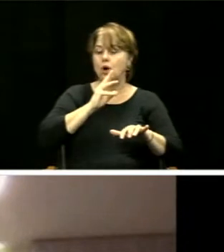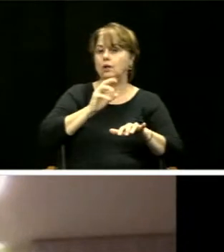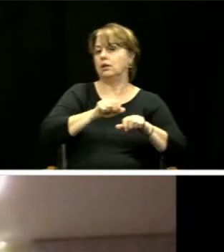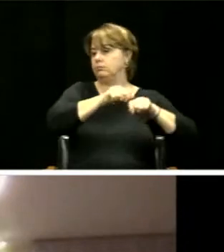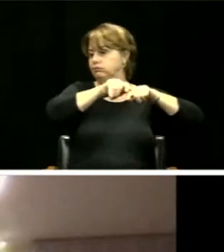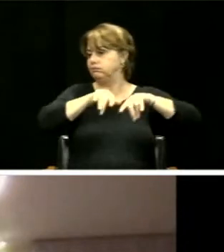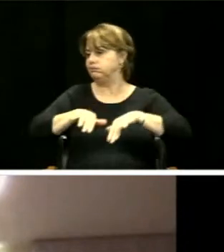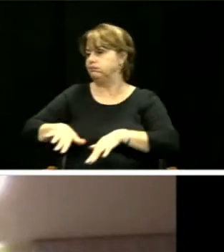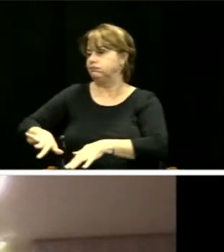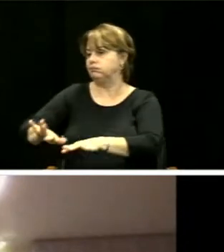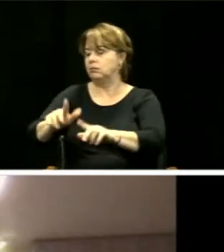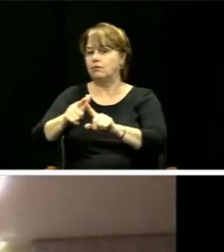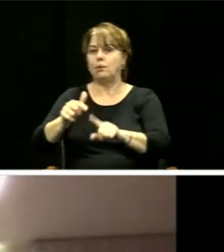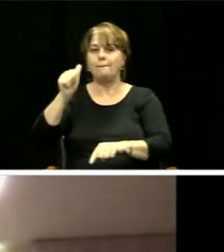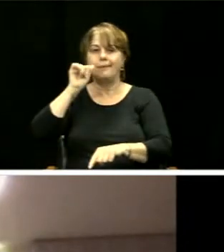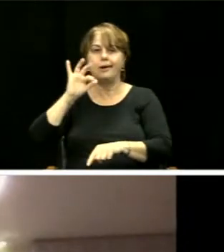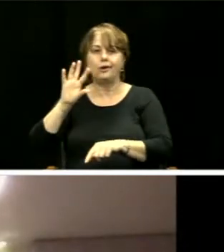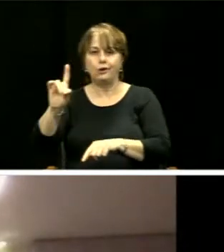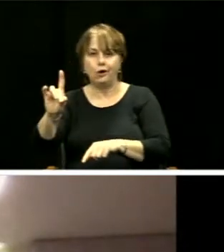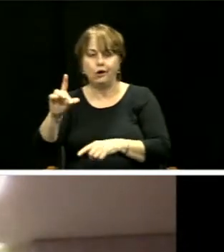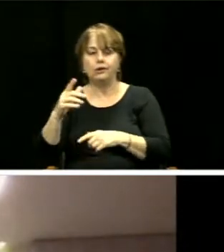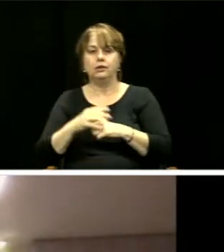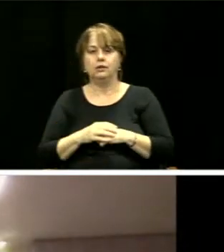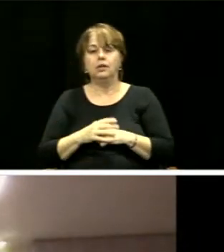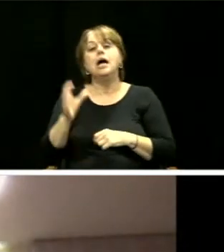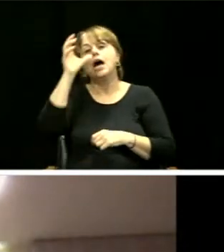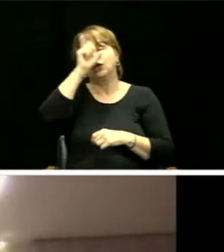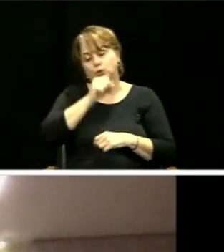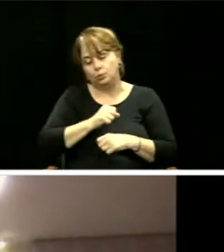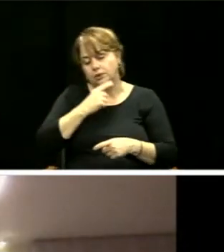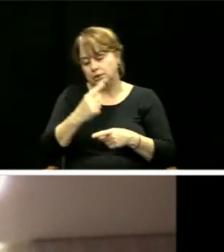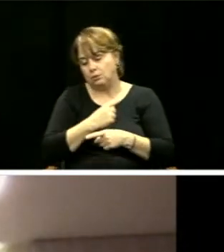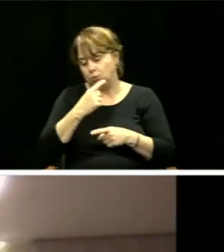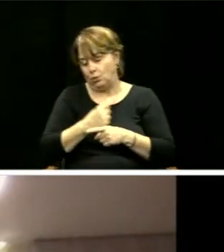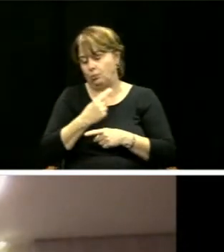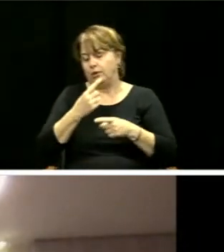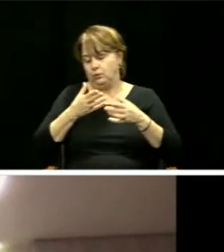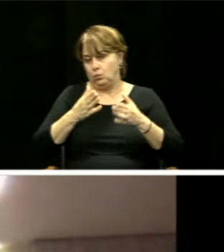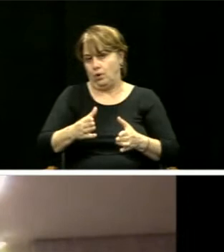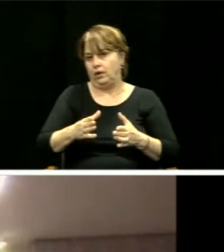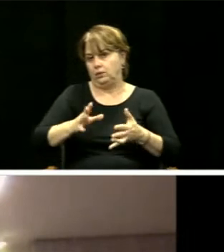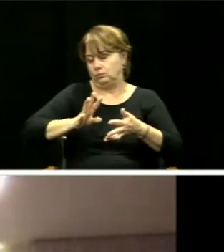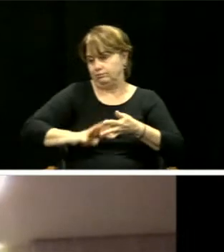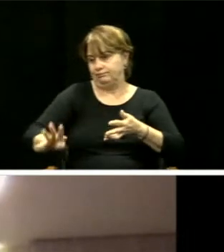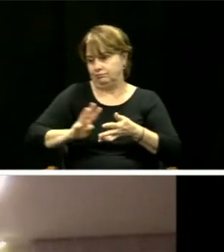backyard, assuming that there is an appropriate place to discharge the water,